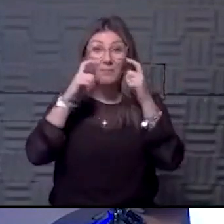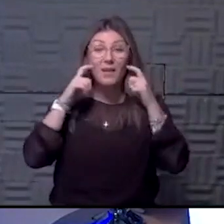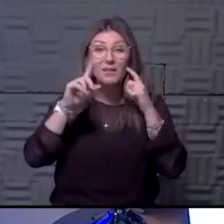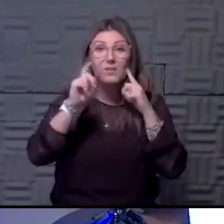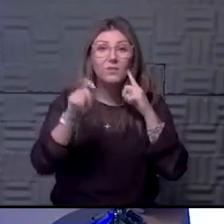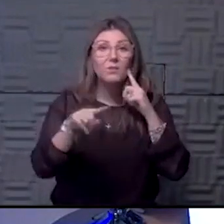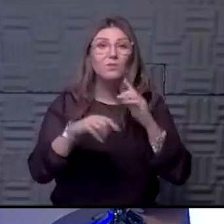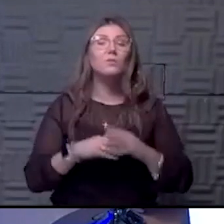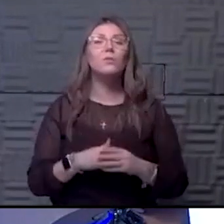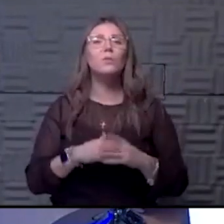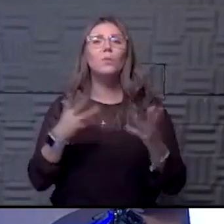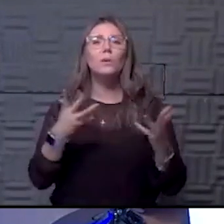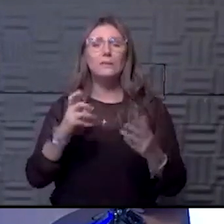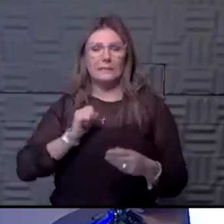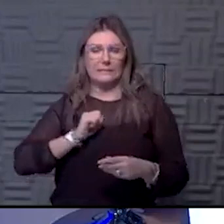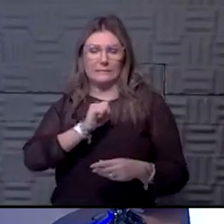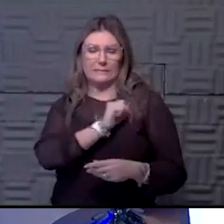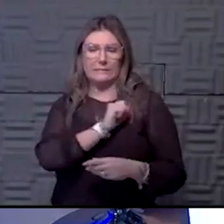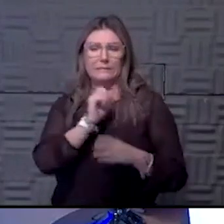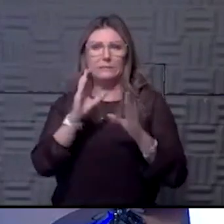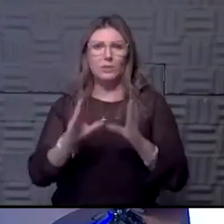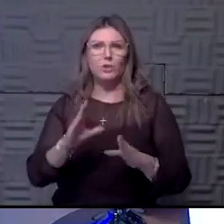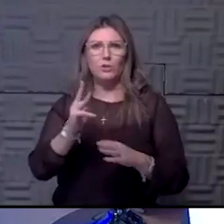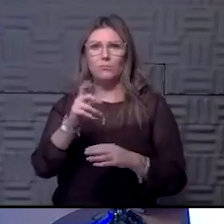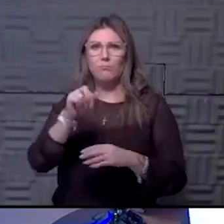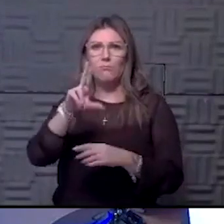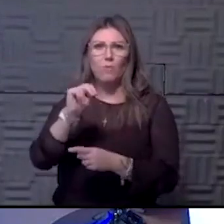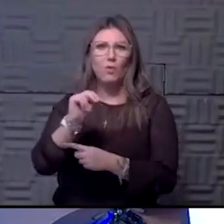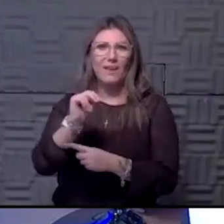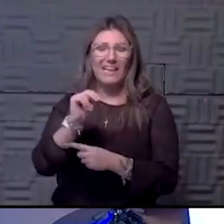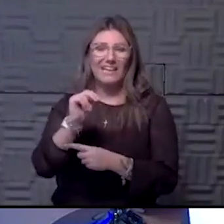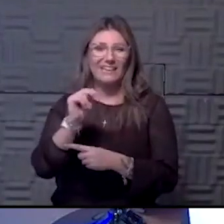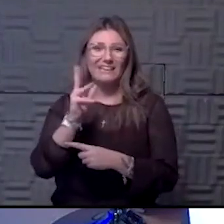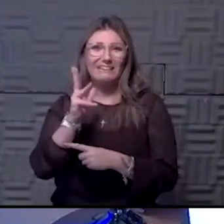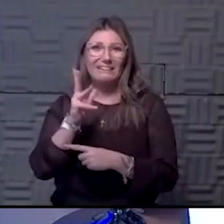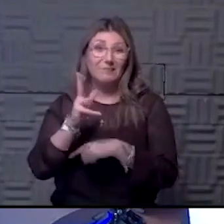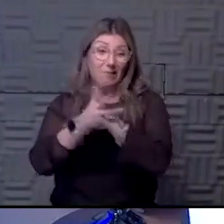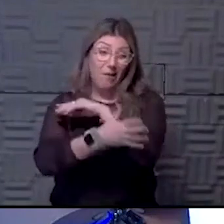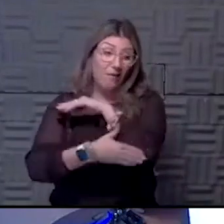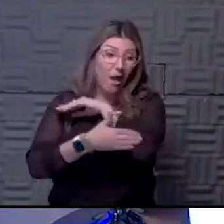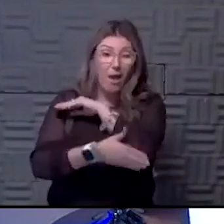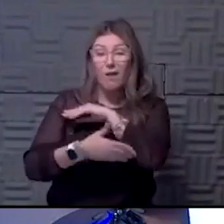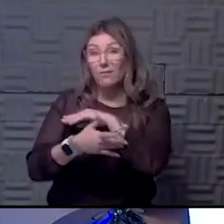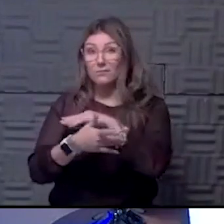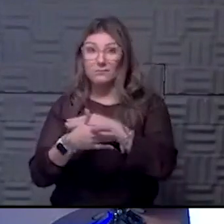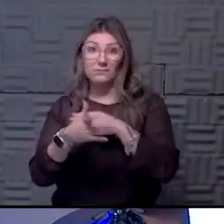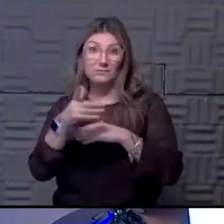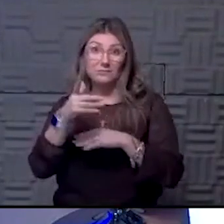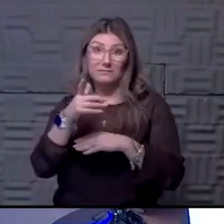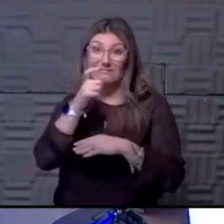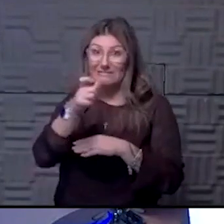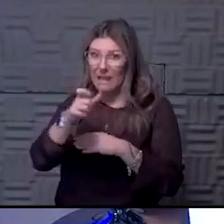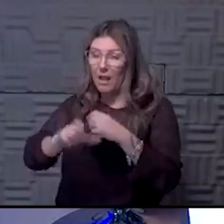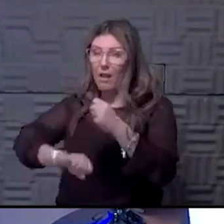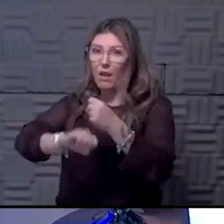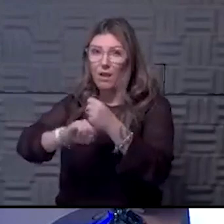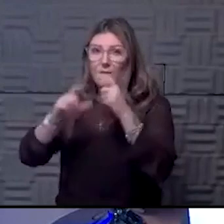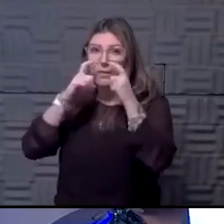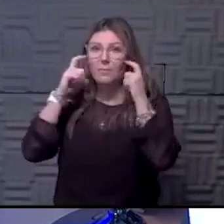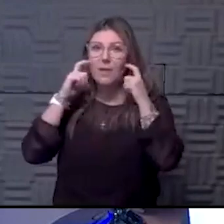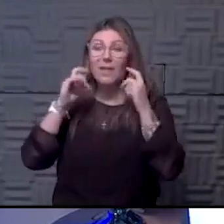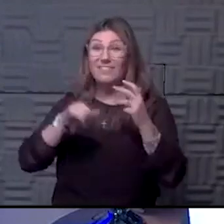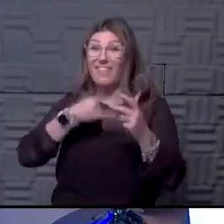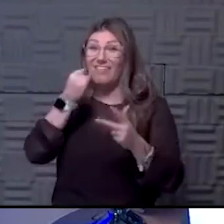they want to know what Senator Moran would say to the counties in Kansas who are not advocating masking. And the last mask